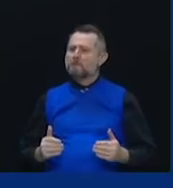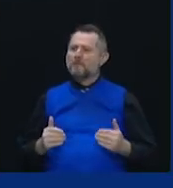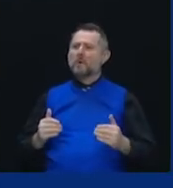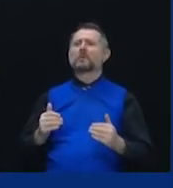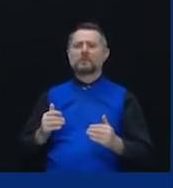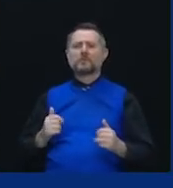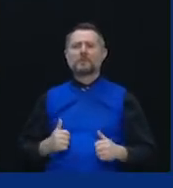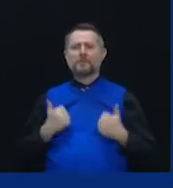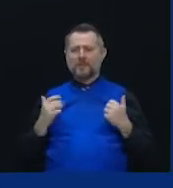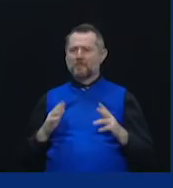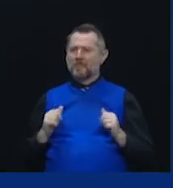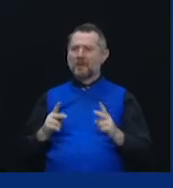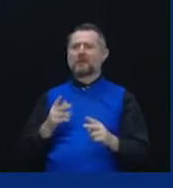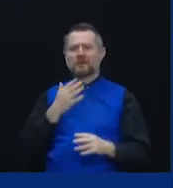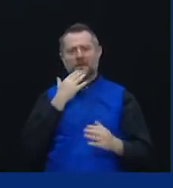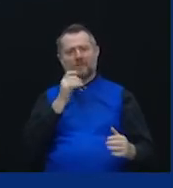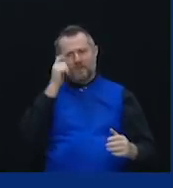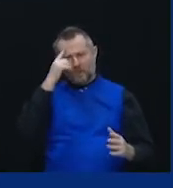you, Governor. Thank you all.